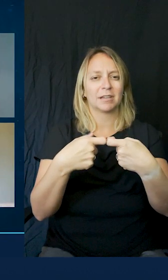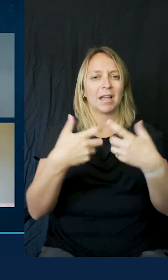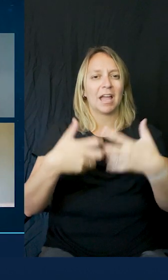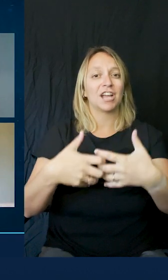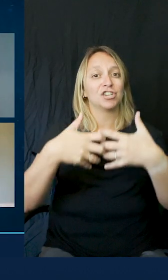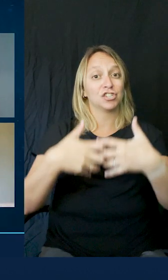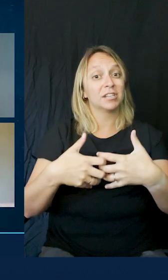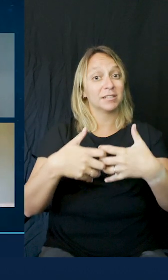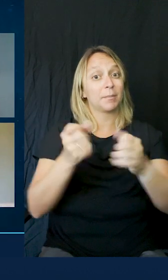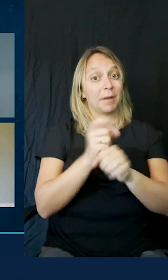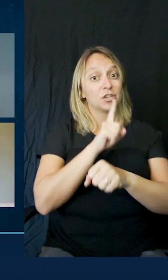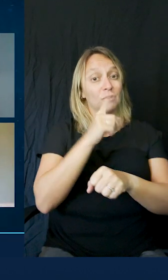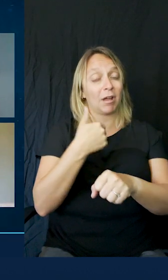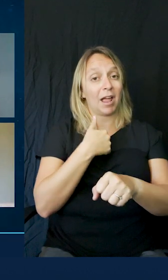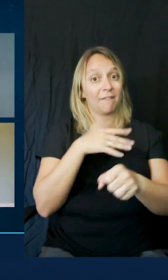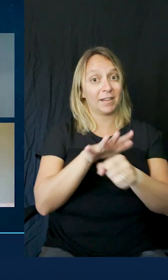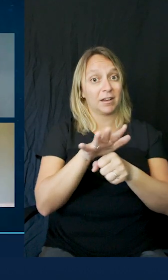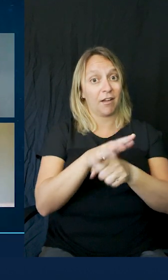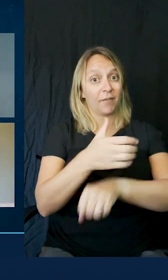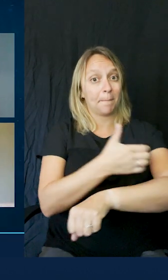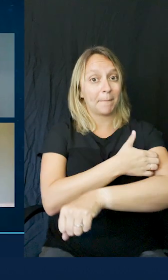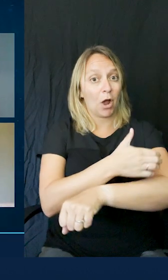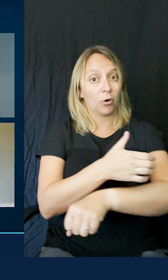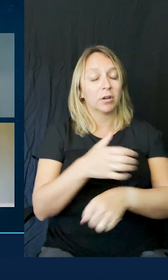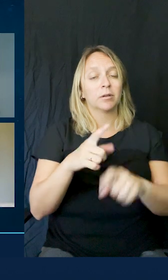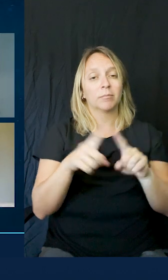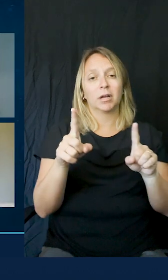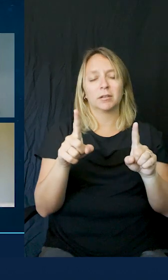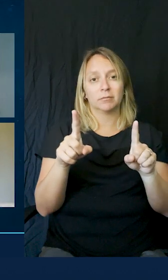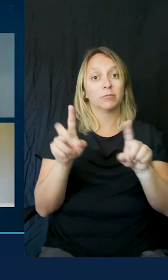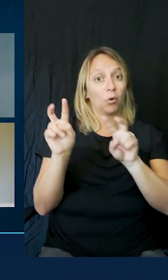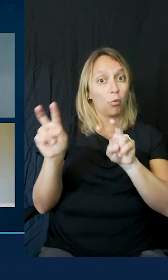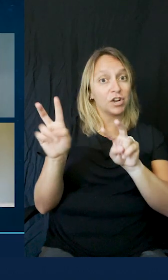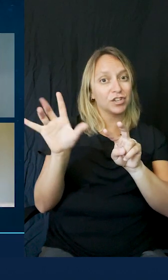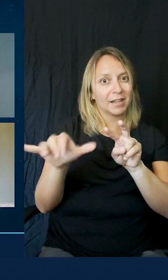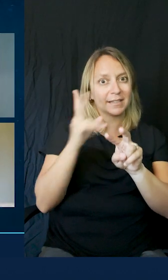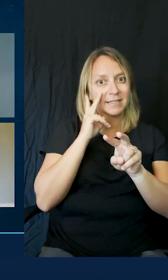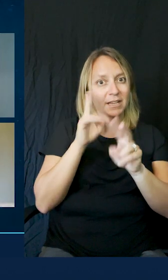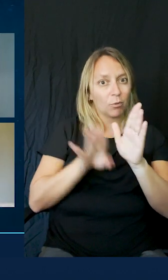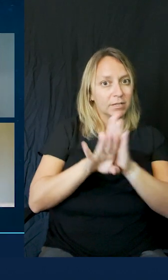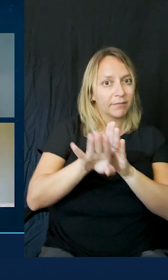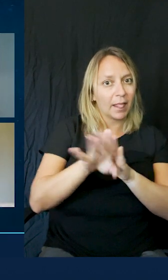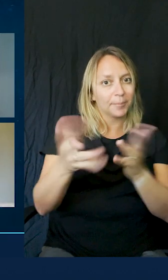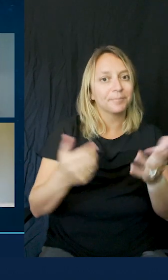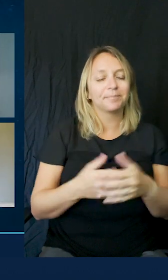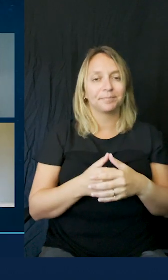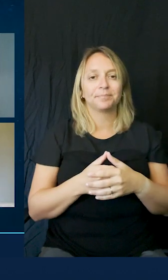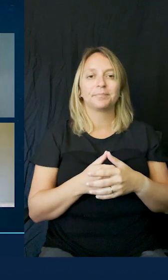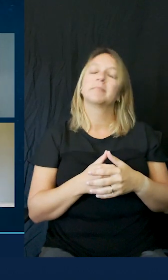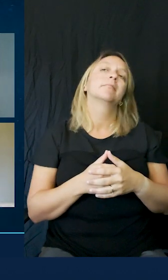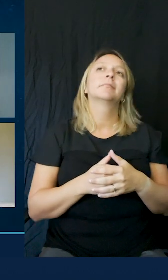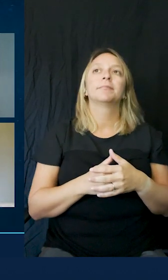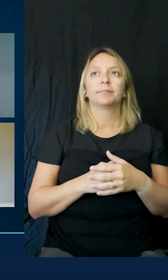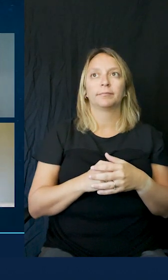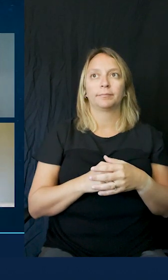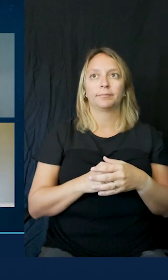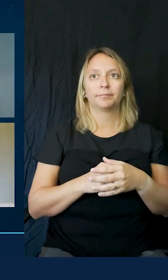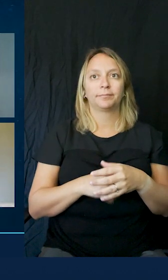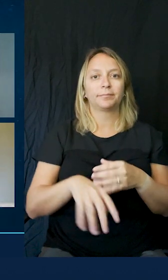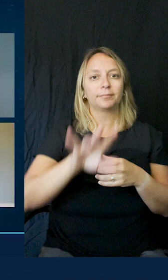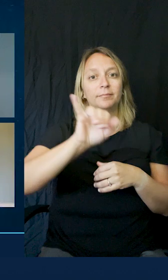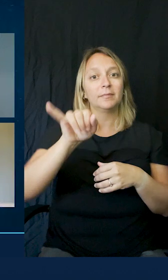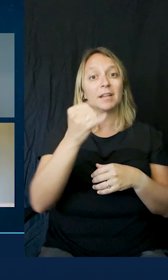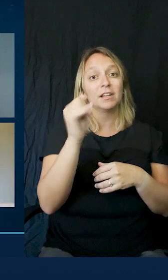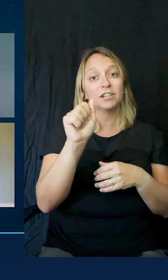But definitely keeping our eyes on it and seeing what's developed and stuff. Jasmine, you talked about that